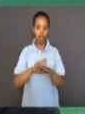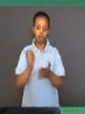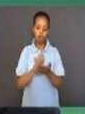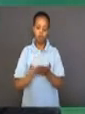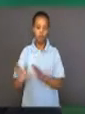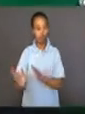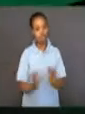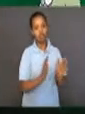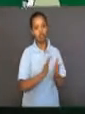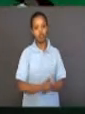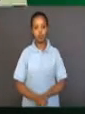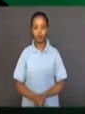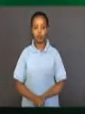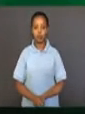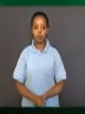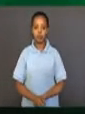paper.